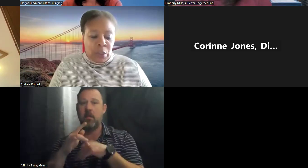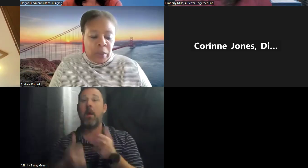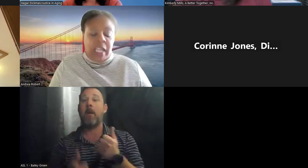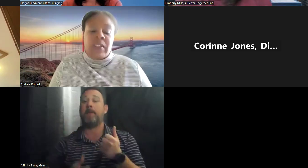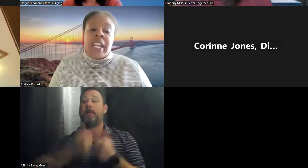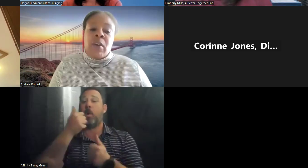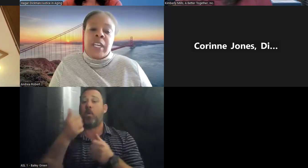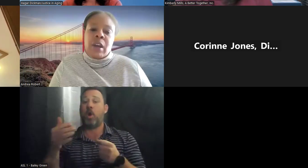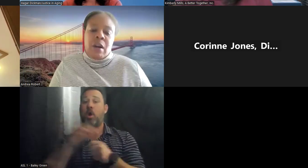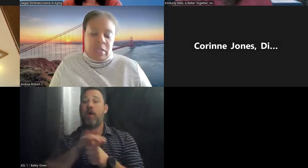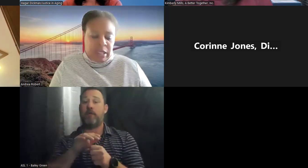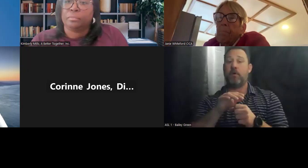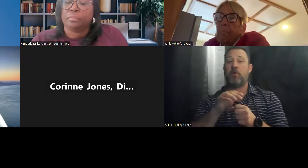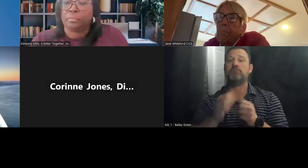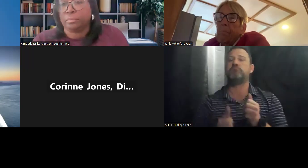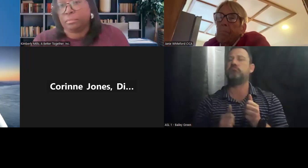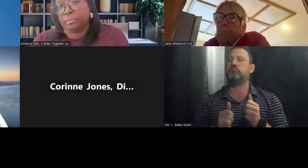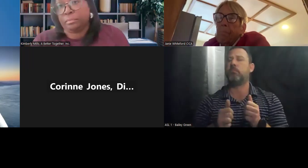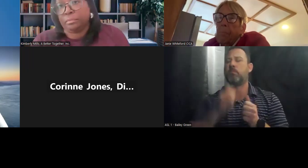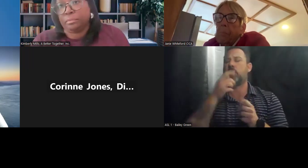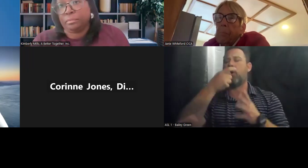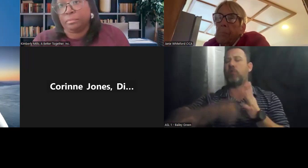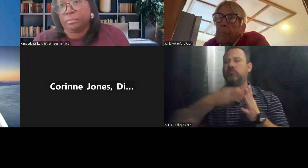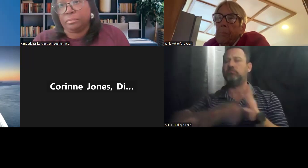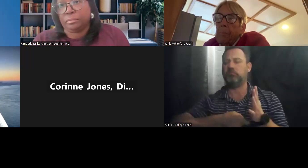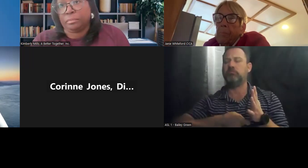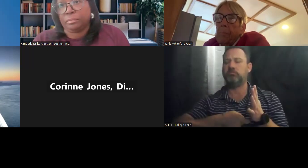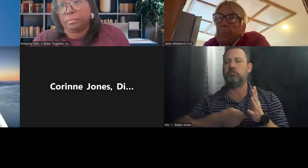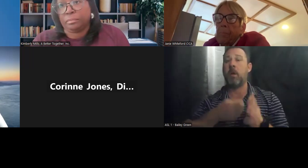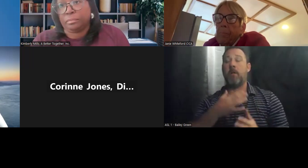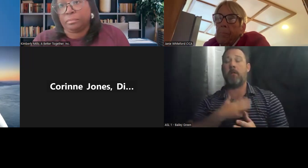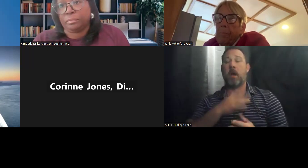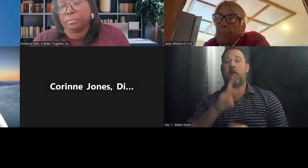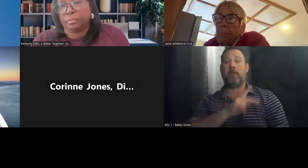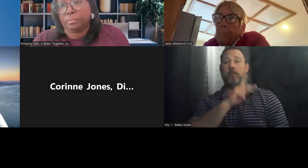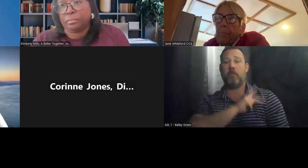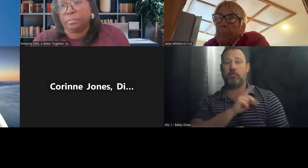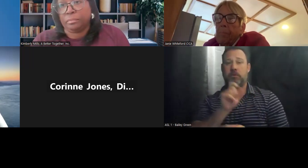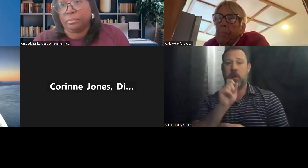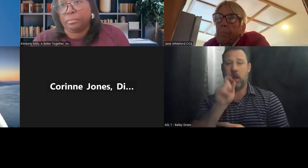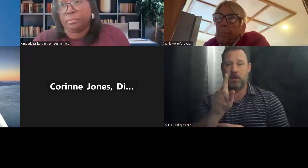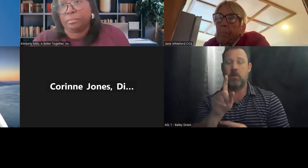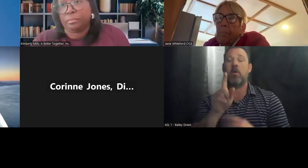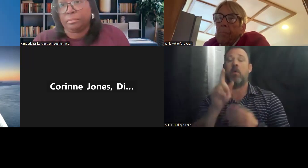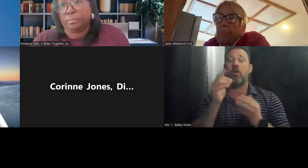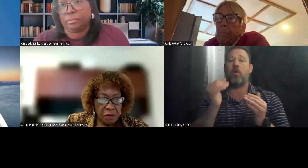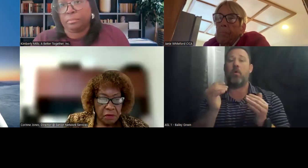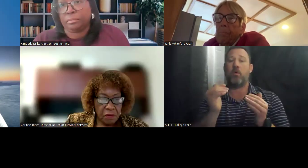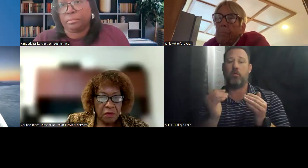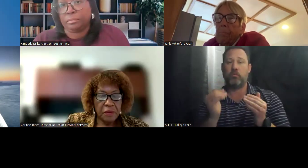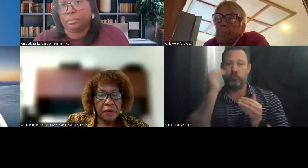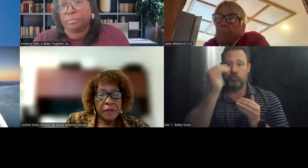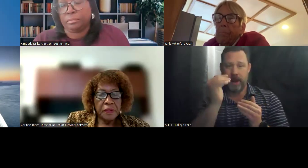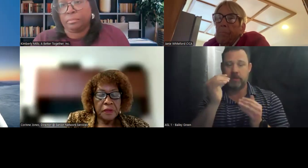the majority of the healthcare costs. My personal ask, raise the maintenance